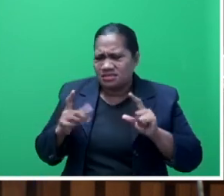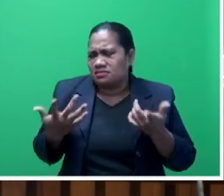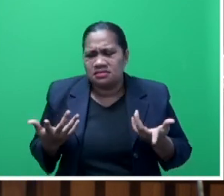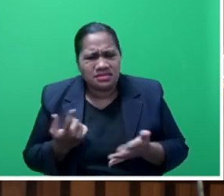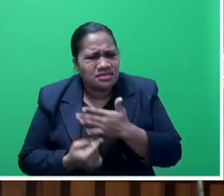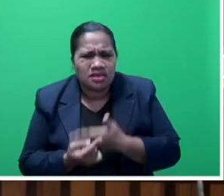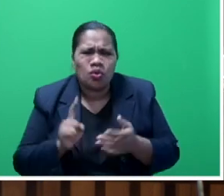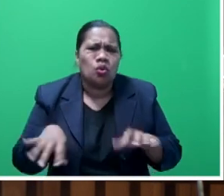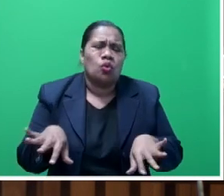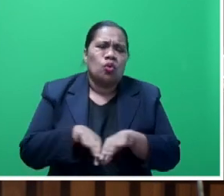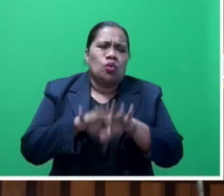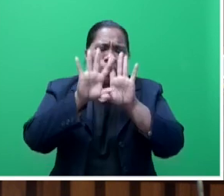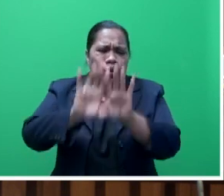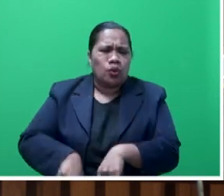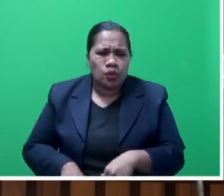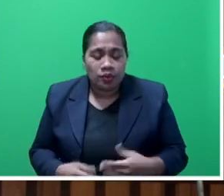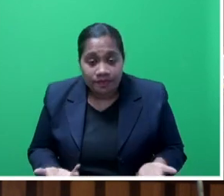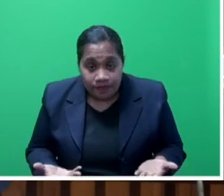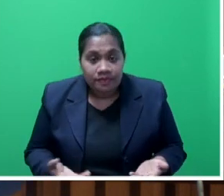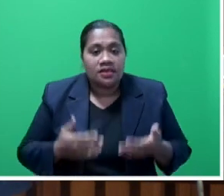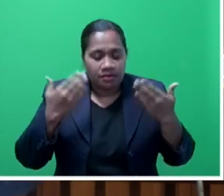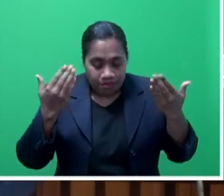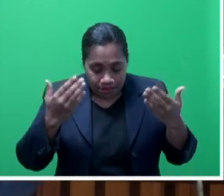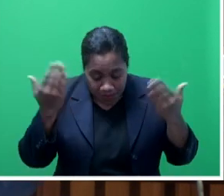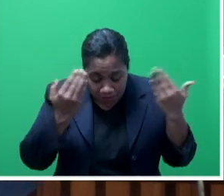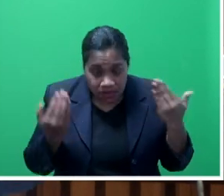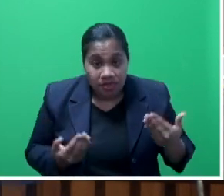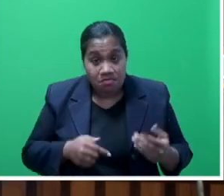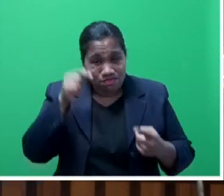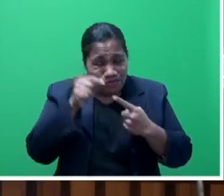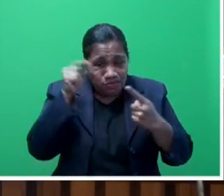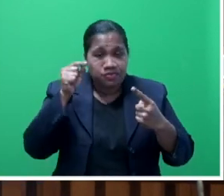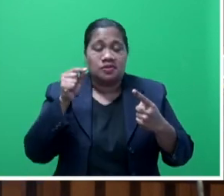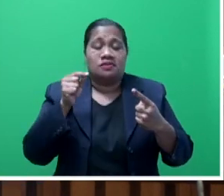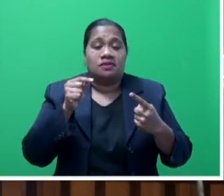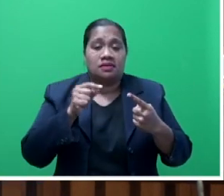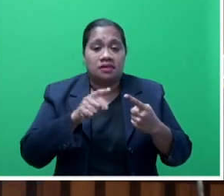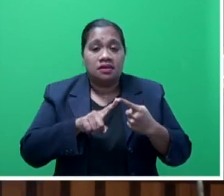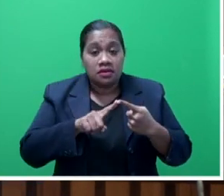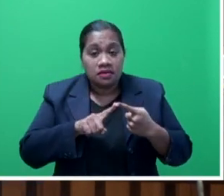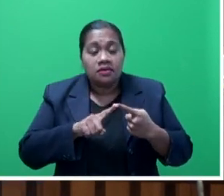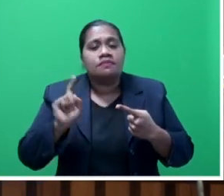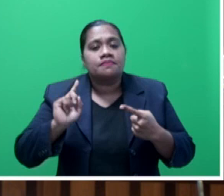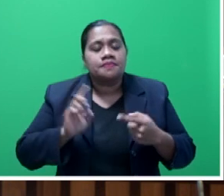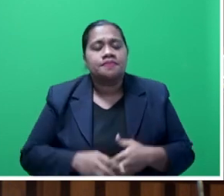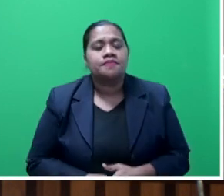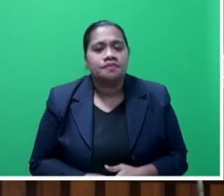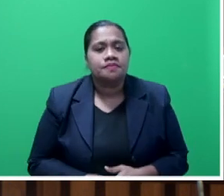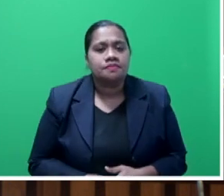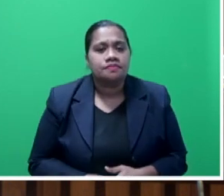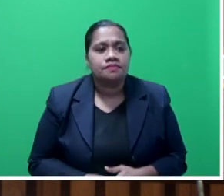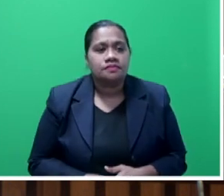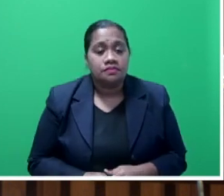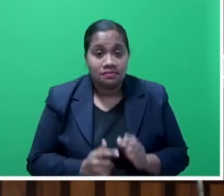kind of sort of rubbished it all. But Mr. Speaker, sir, the point of the matter is this, is that laws are